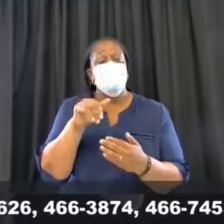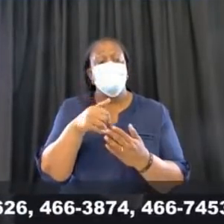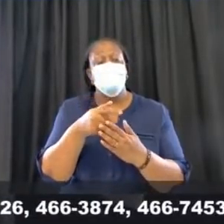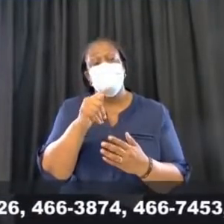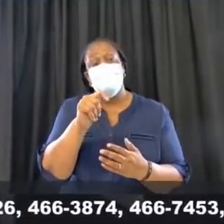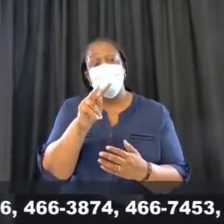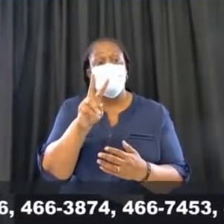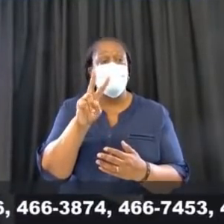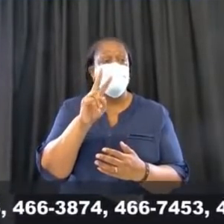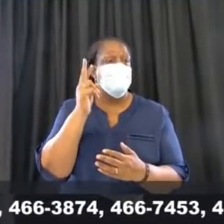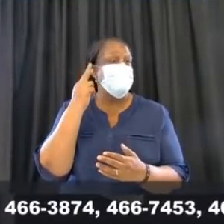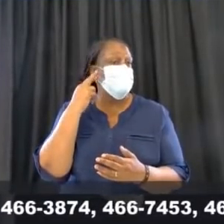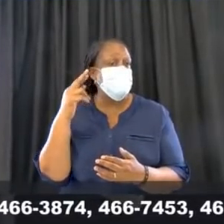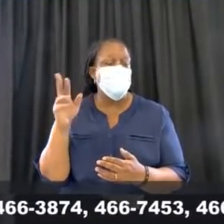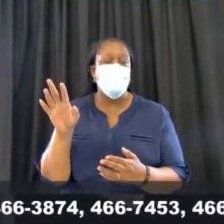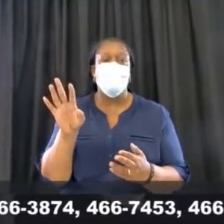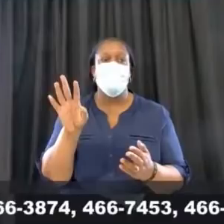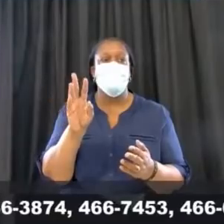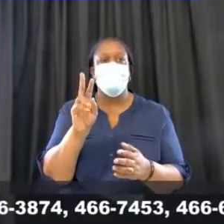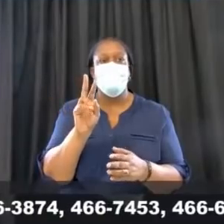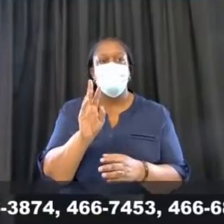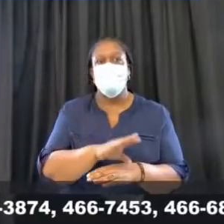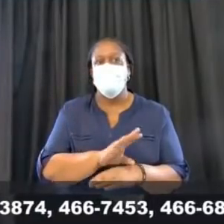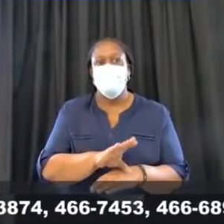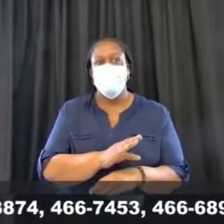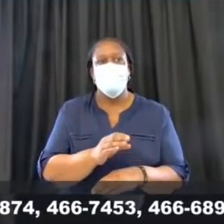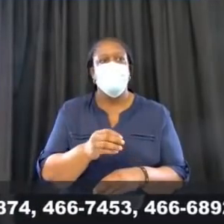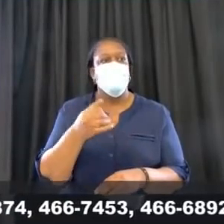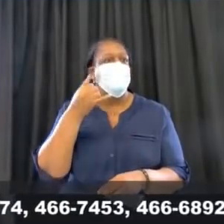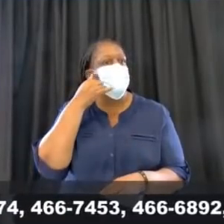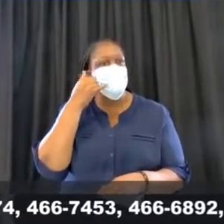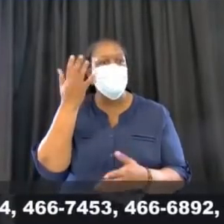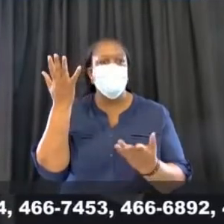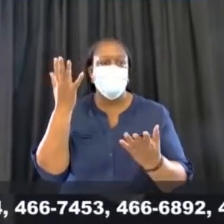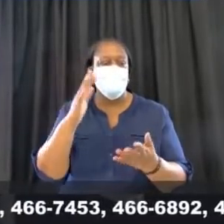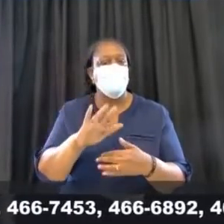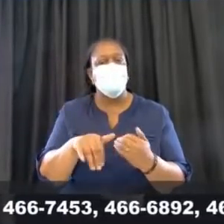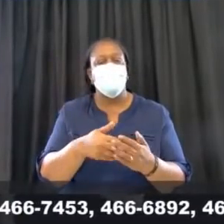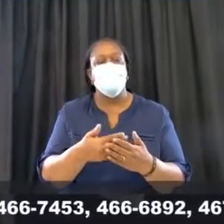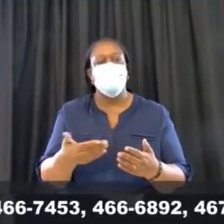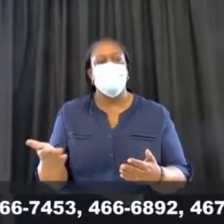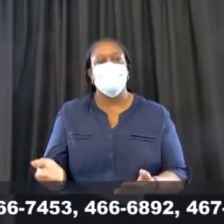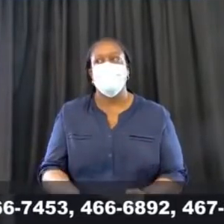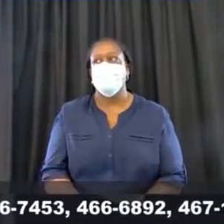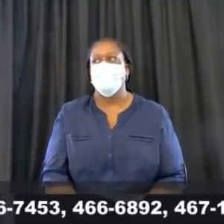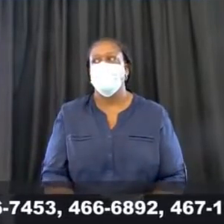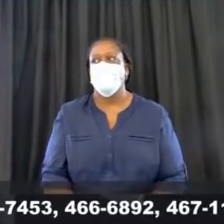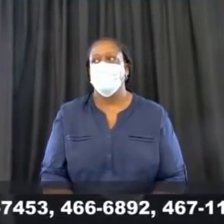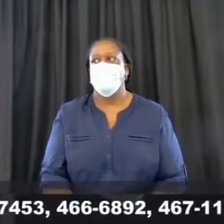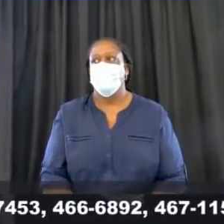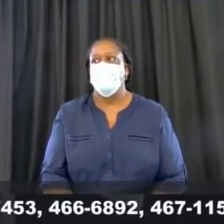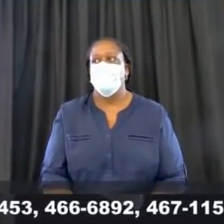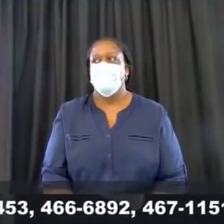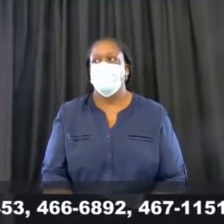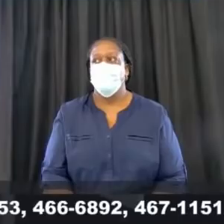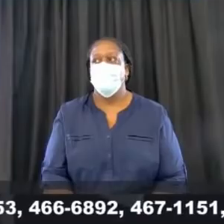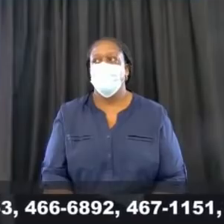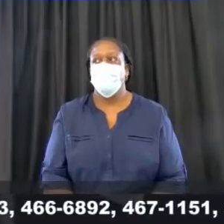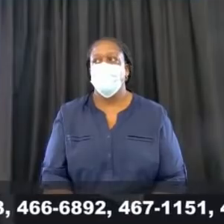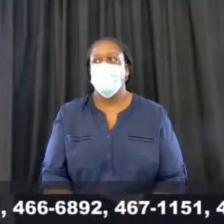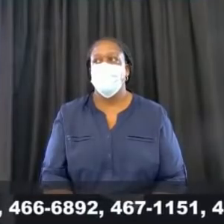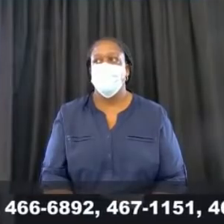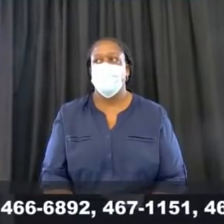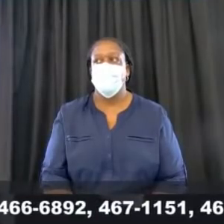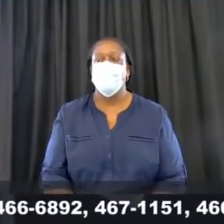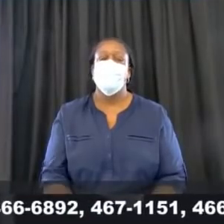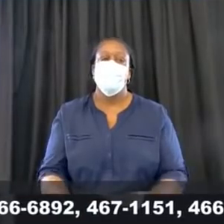the means available, and also listening via radio. Unfortunately, I would have had some images that I would have